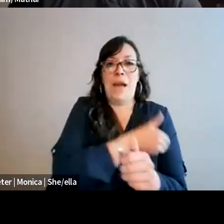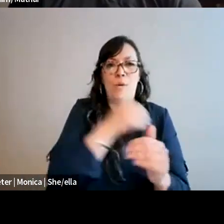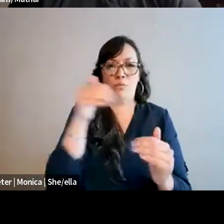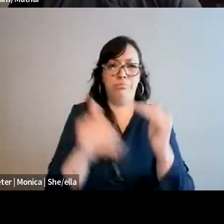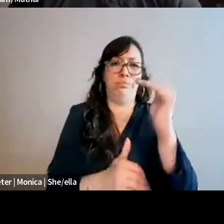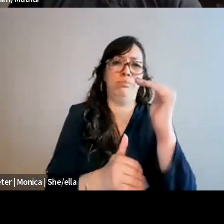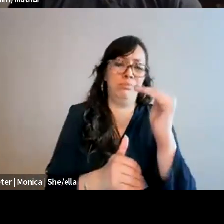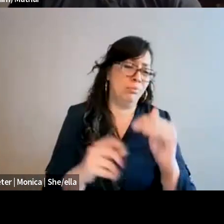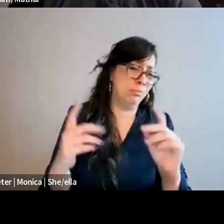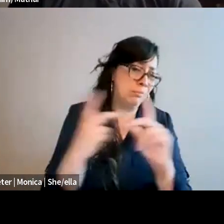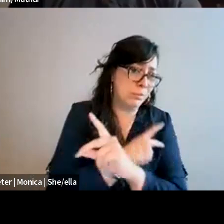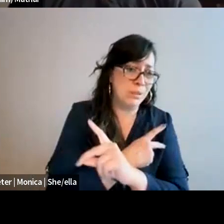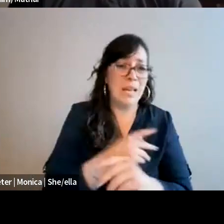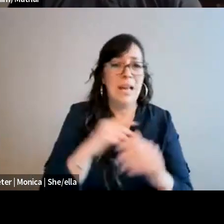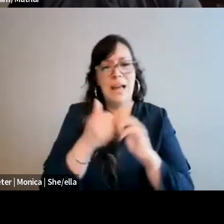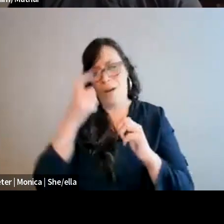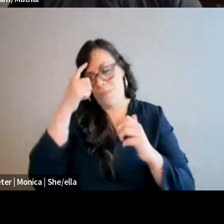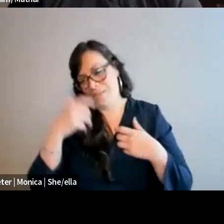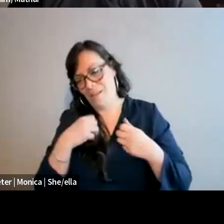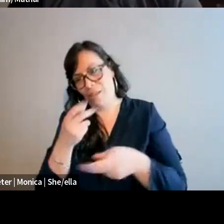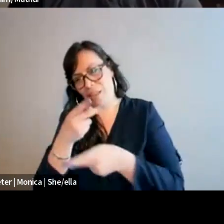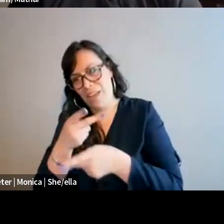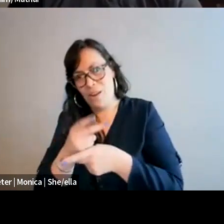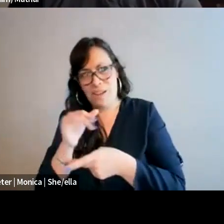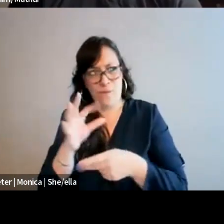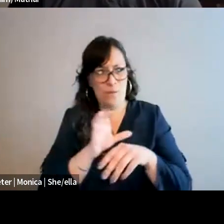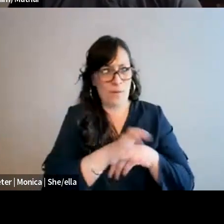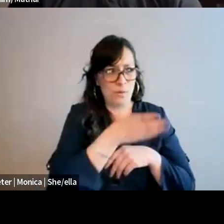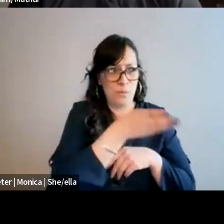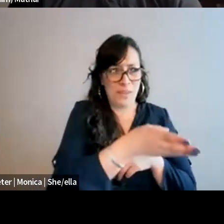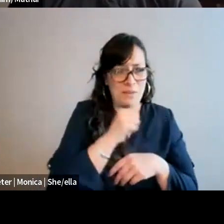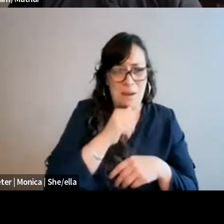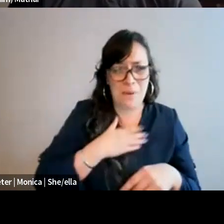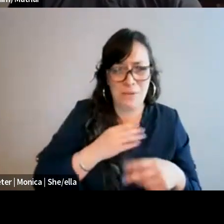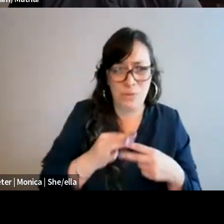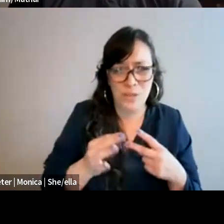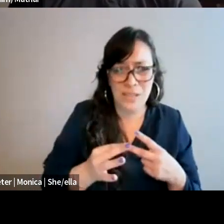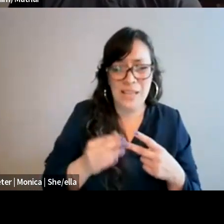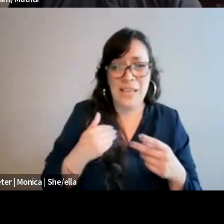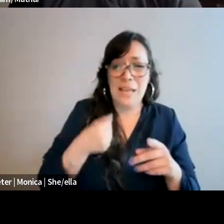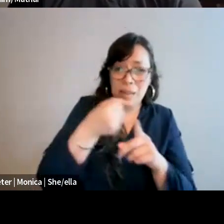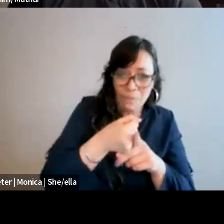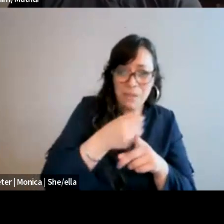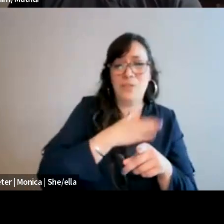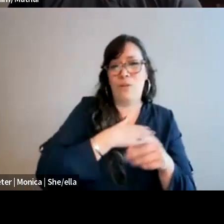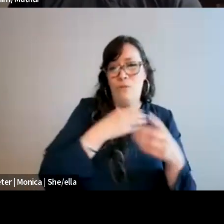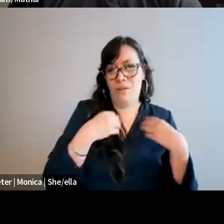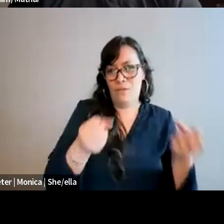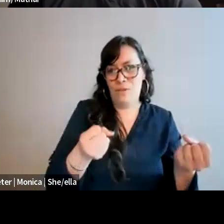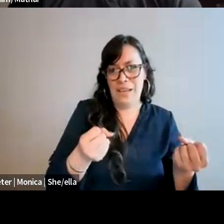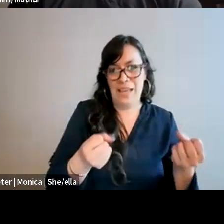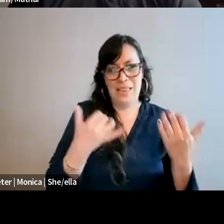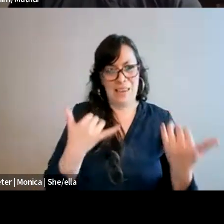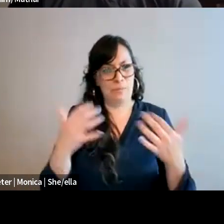So how are we going to have mental health care when we are forced to be there, which already impacts our recovery because of the force? And then I'm going to